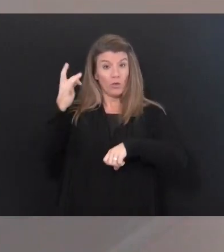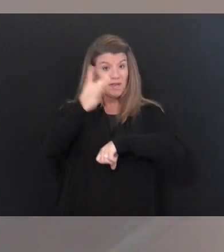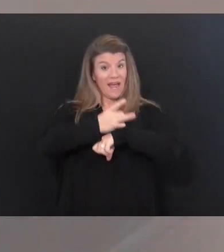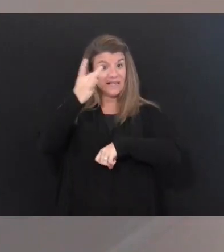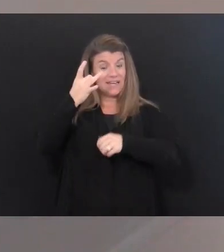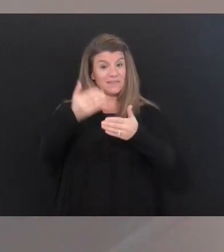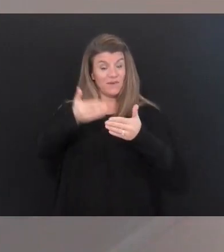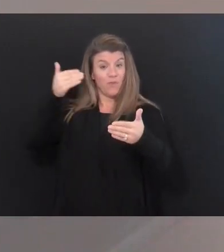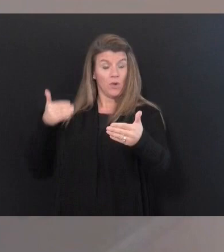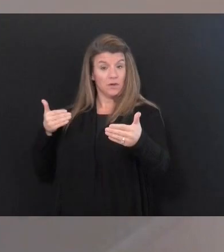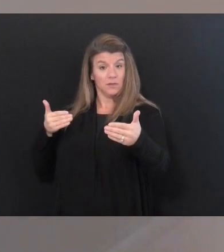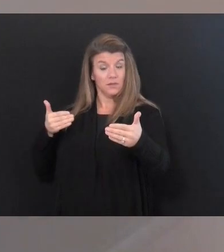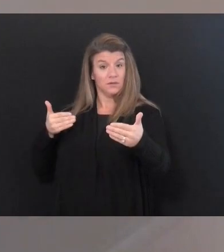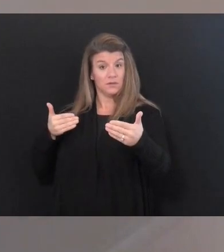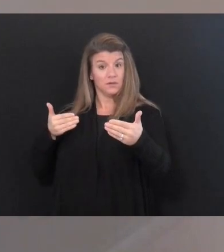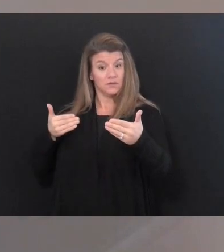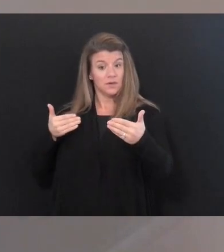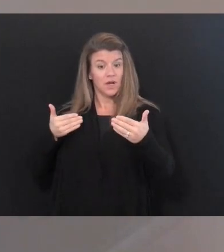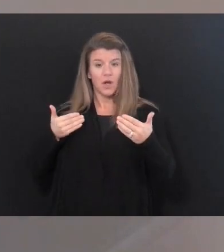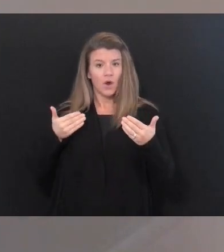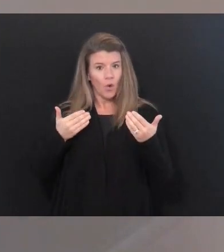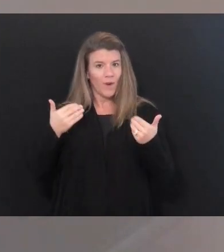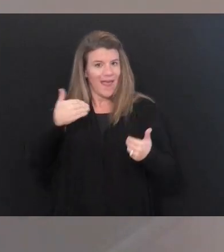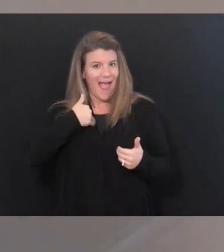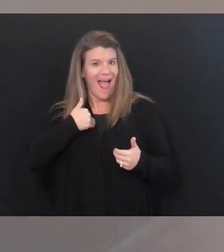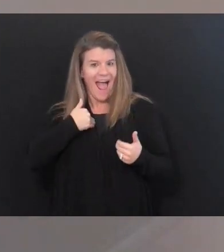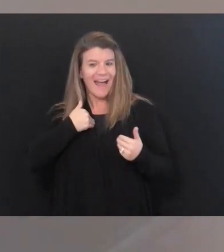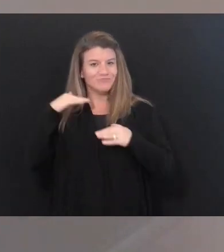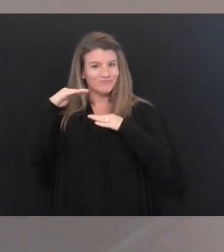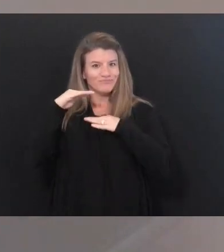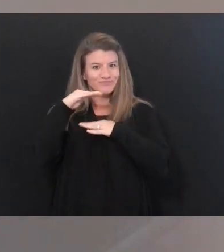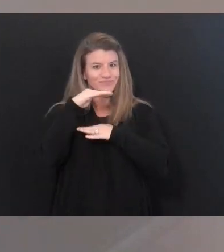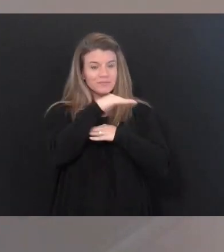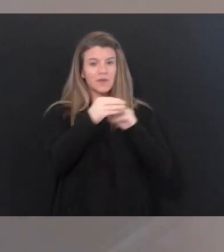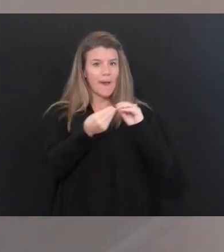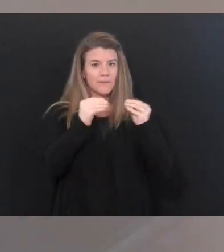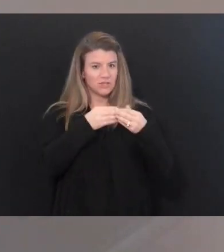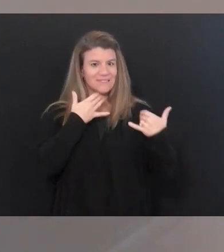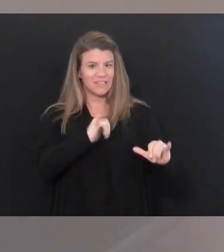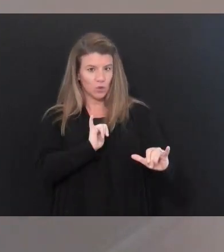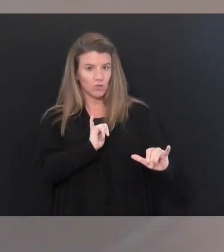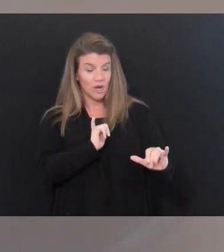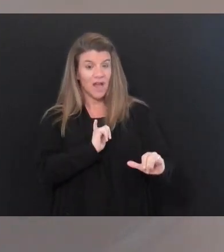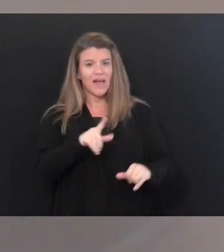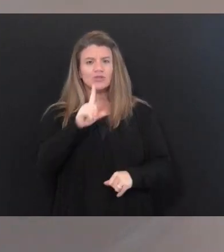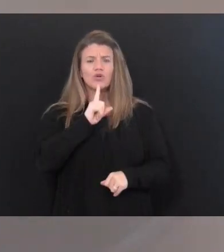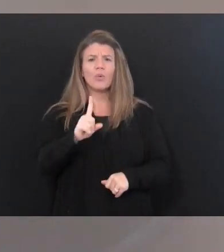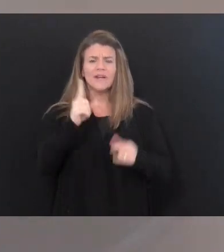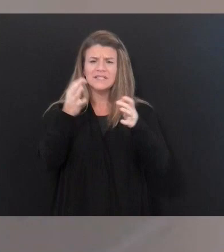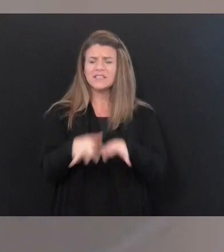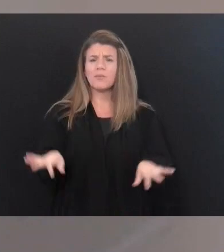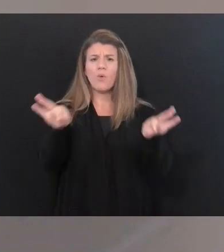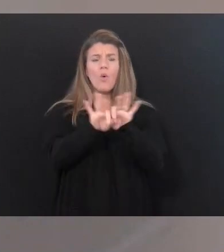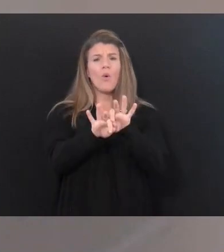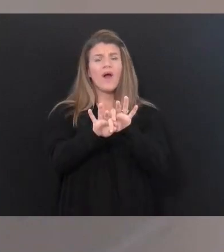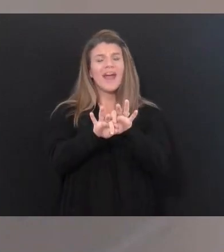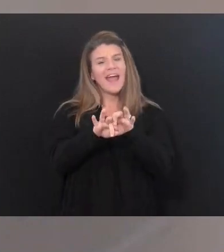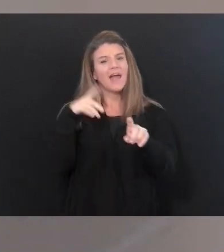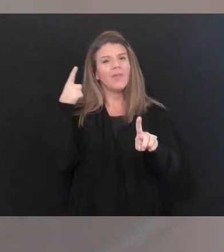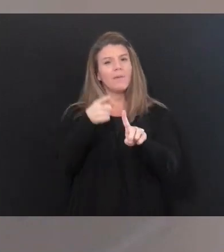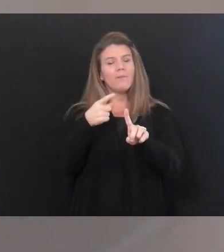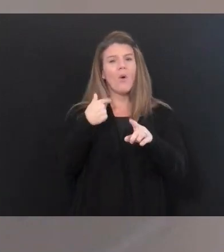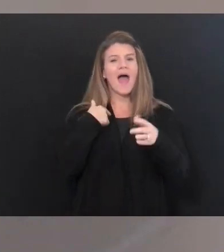certainly a downward trend. But what was really important, and I think that's the point I want to